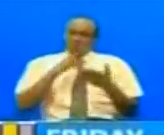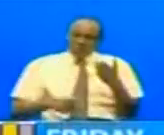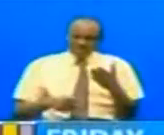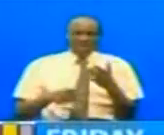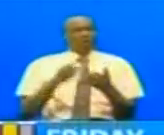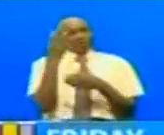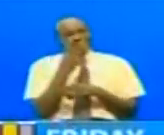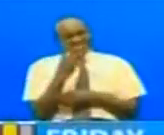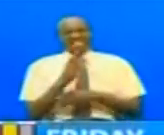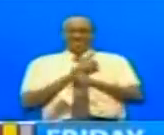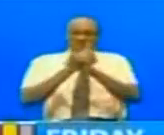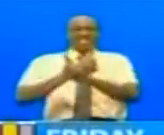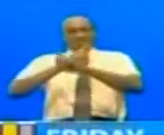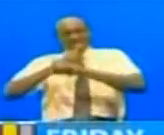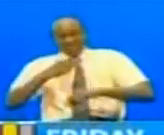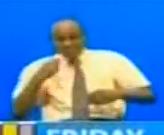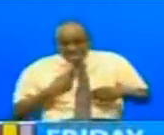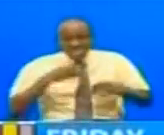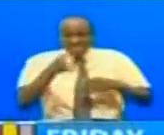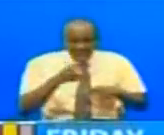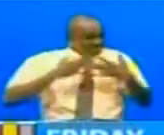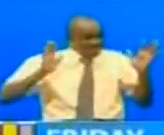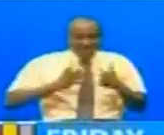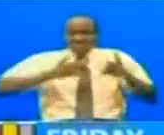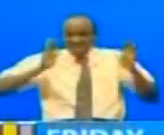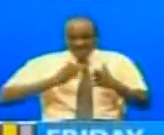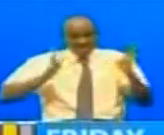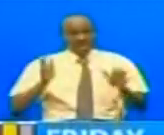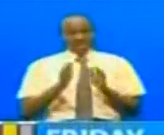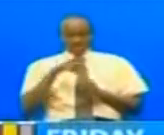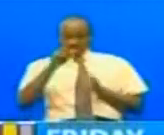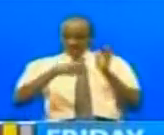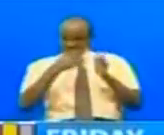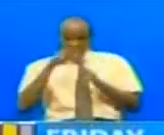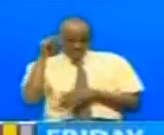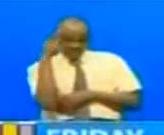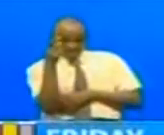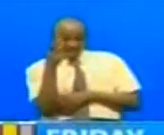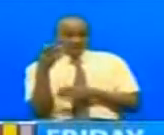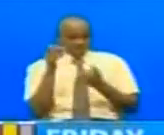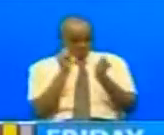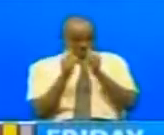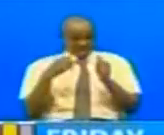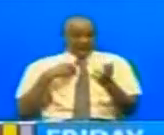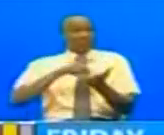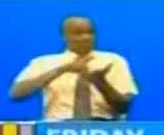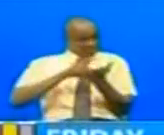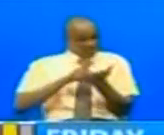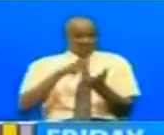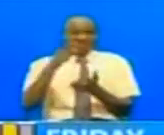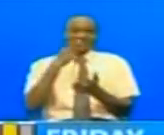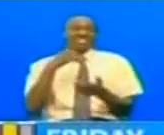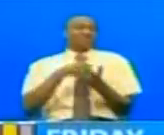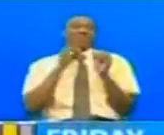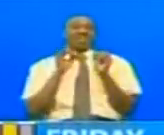past Wednesday defending himself against claims of his involvement with metal refinery EPZ, the lead smelting factory. The waste